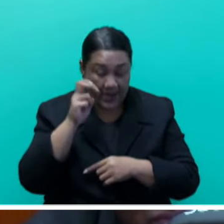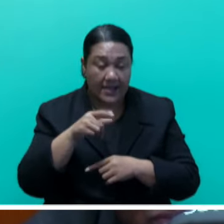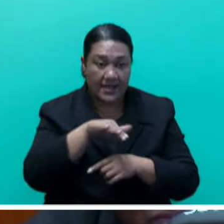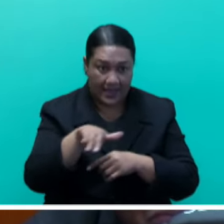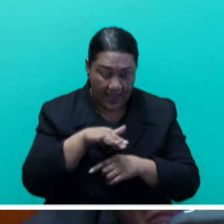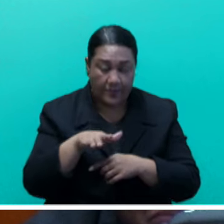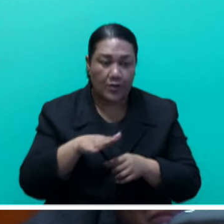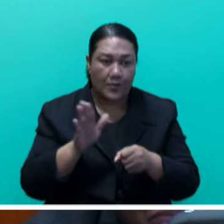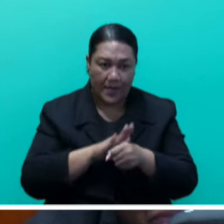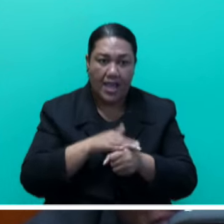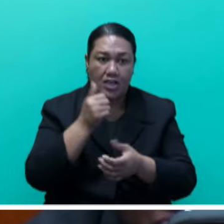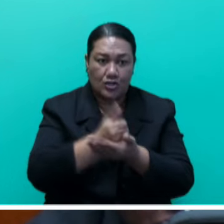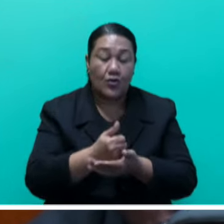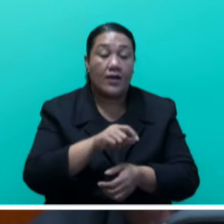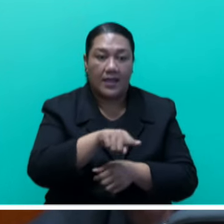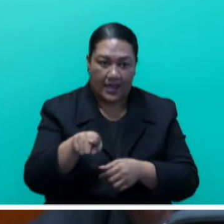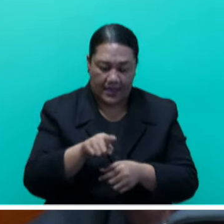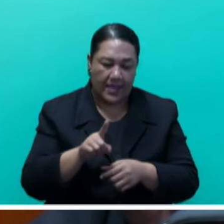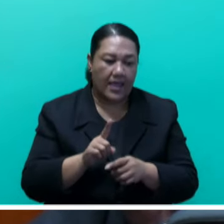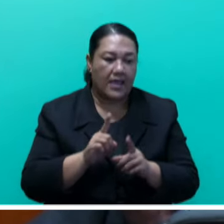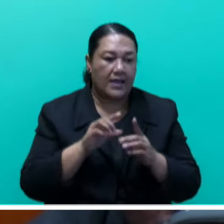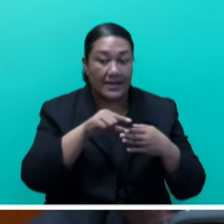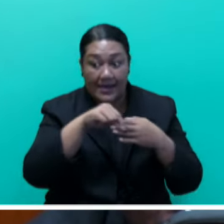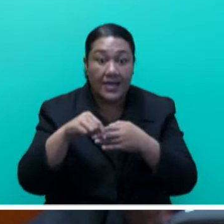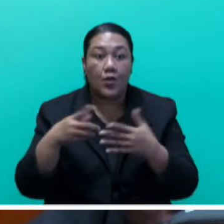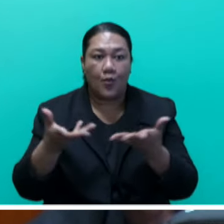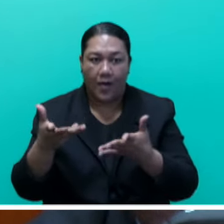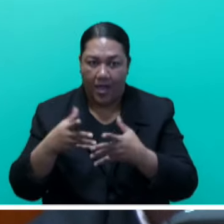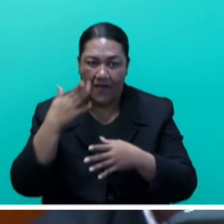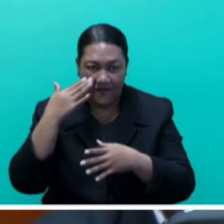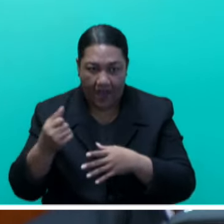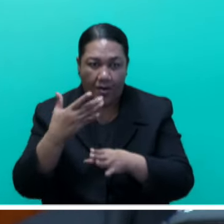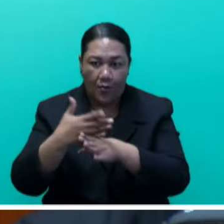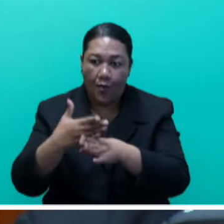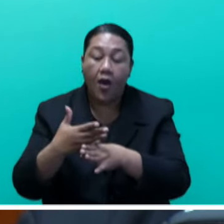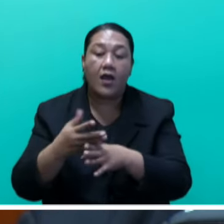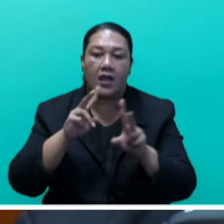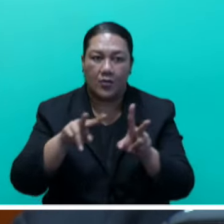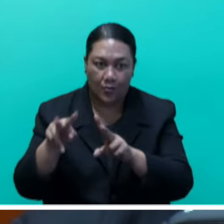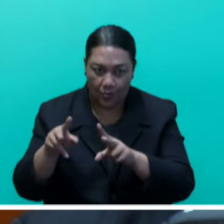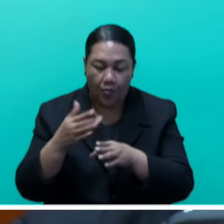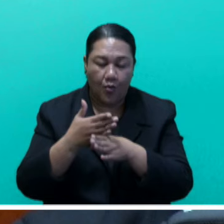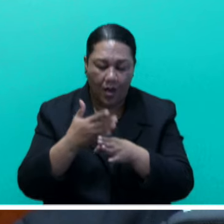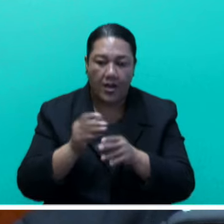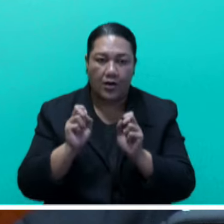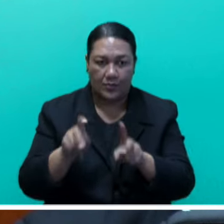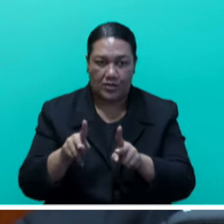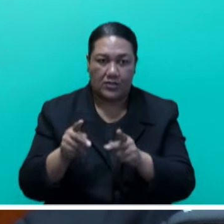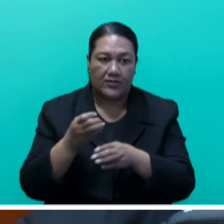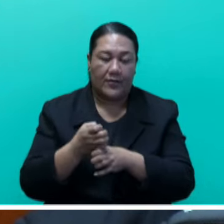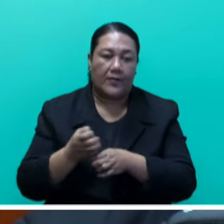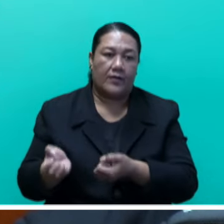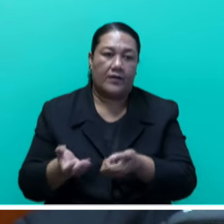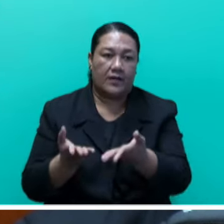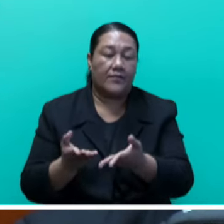decent work which matches their skills and experience that will enable them to start jobs or find employment opportunities. Under